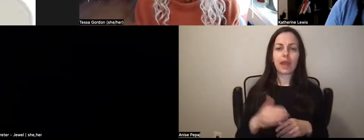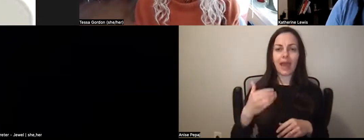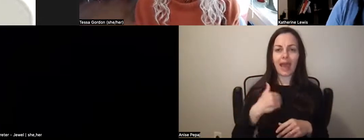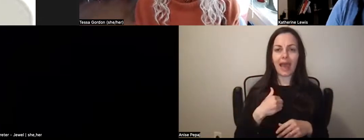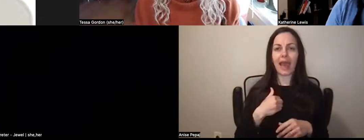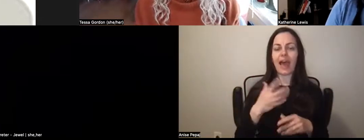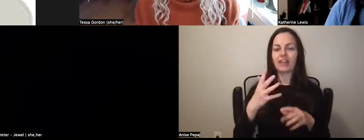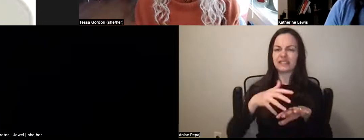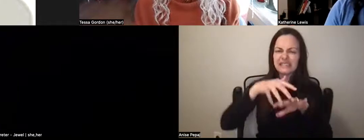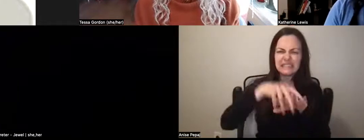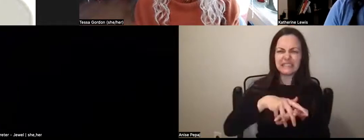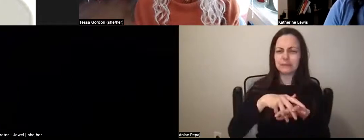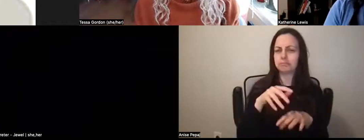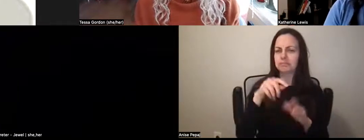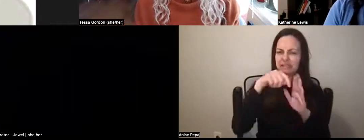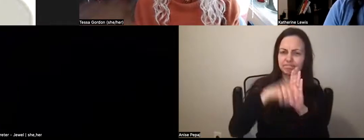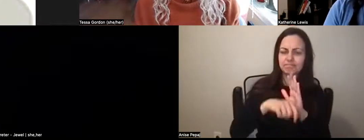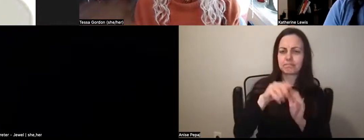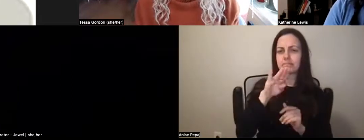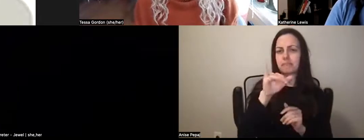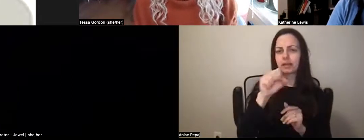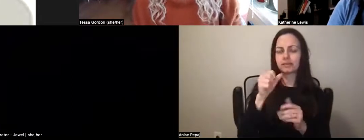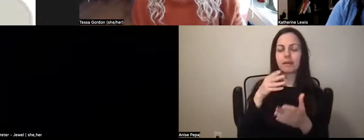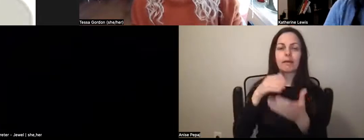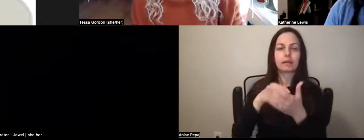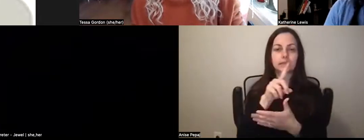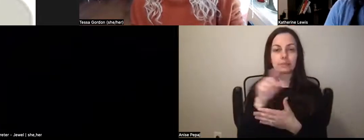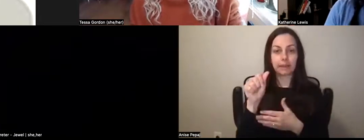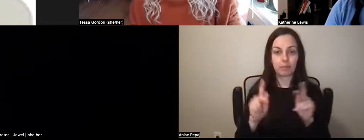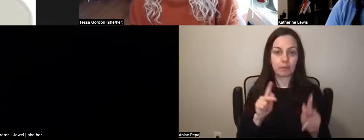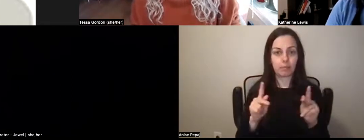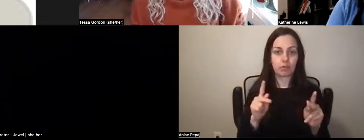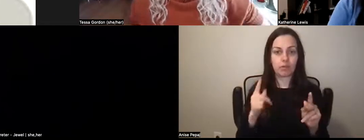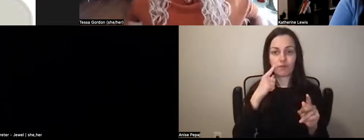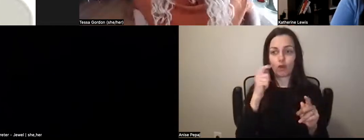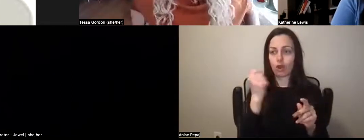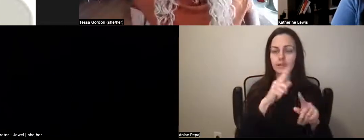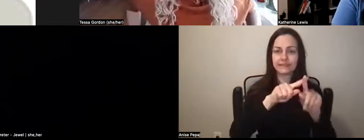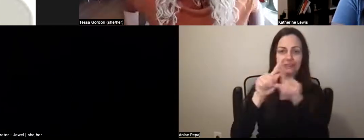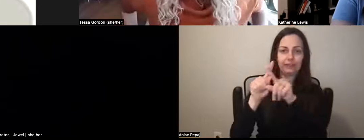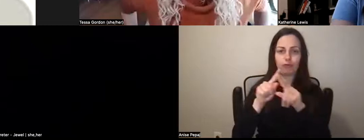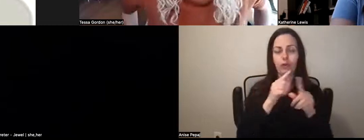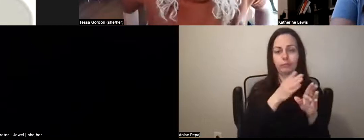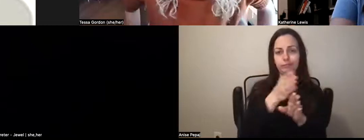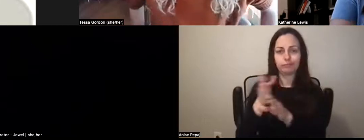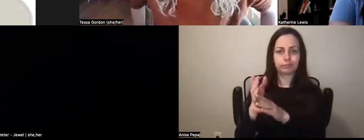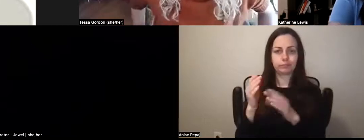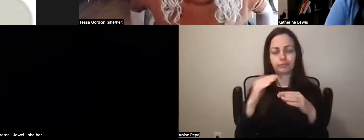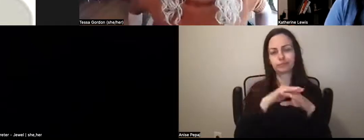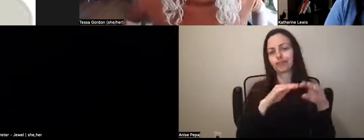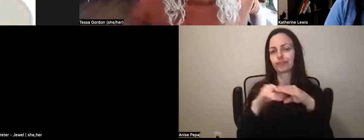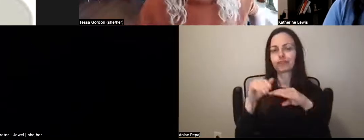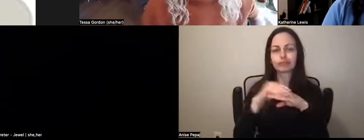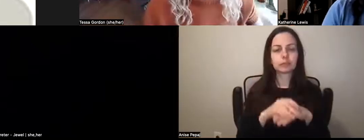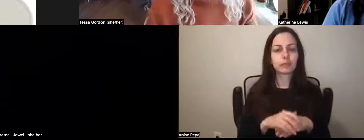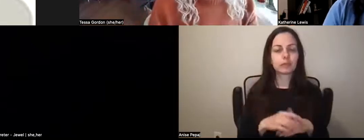deep-seated bias against disabled people at all intersections. And I'm